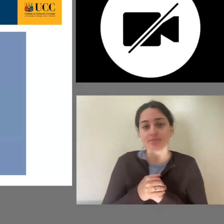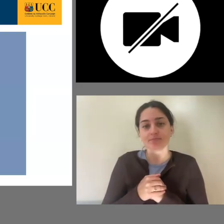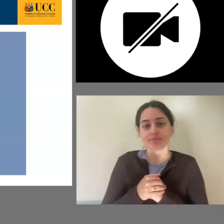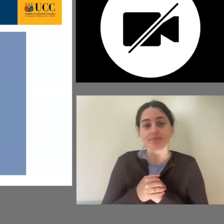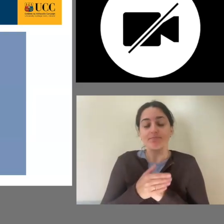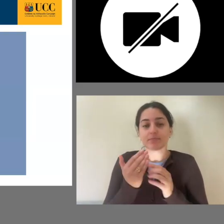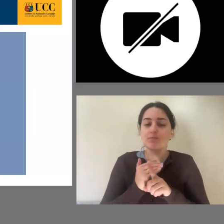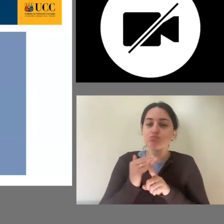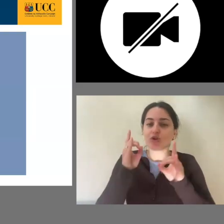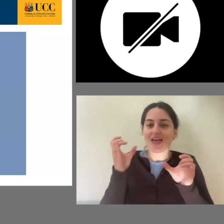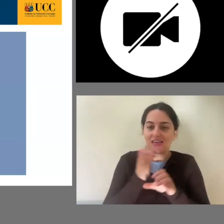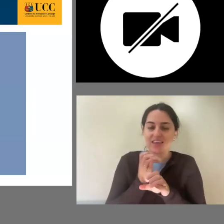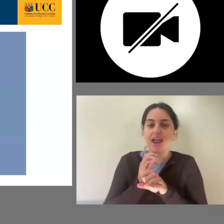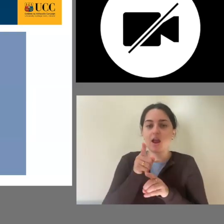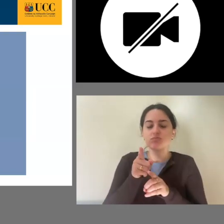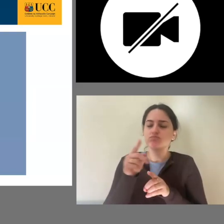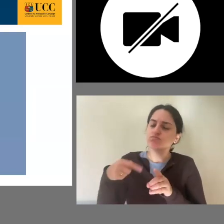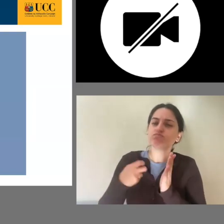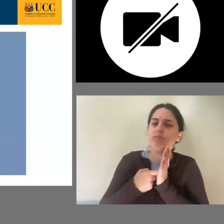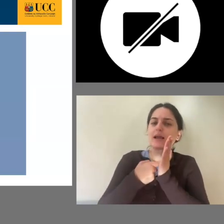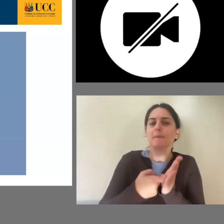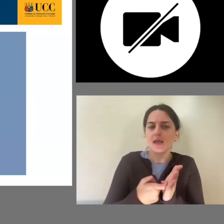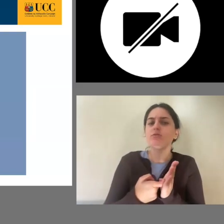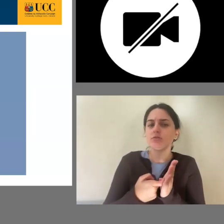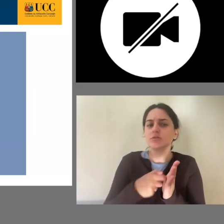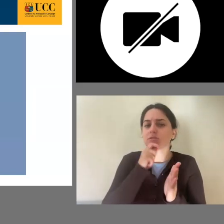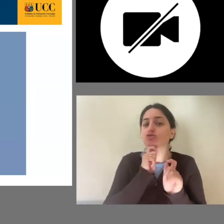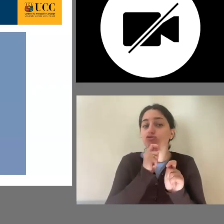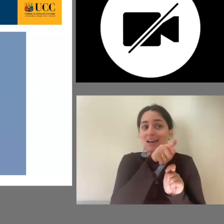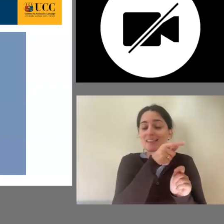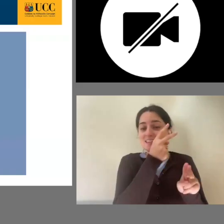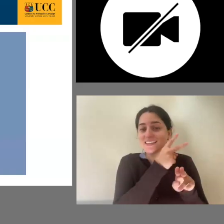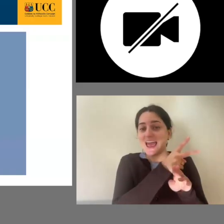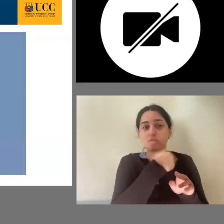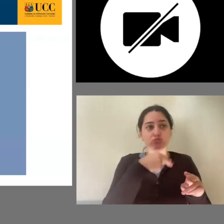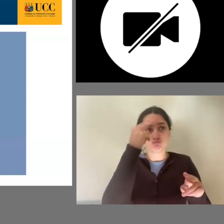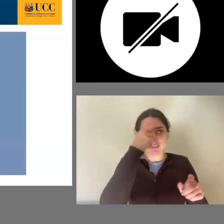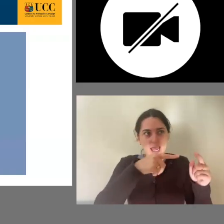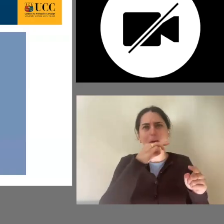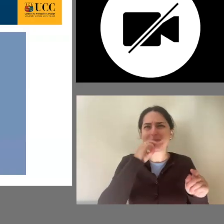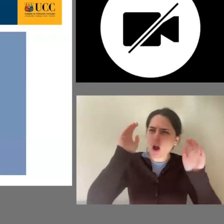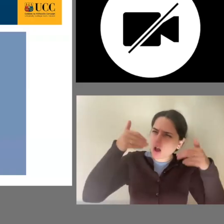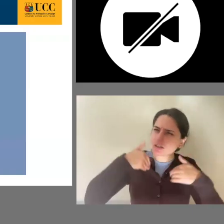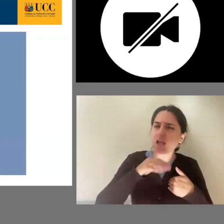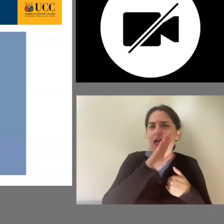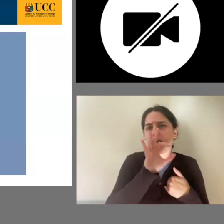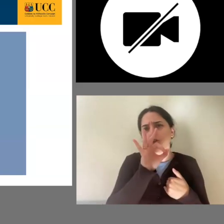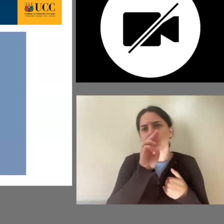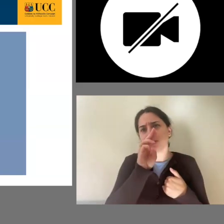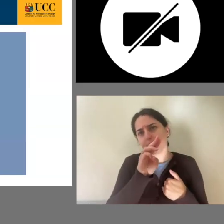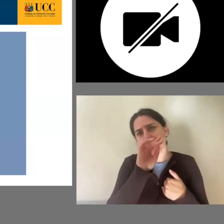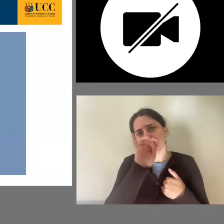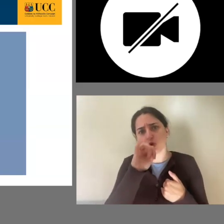To improve healthcare, we recommend training staff to understand autistic and